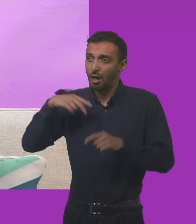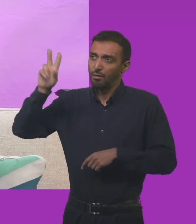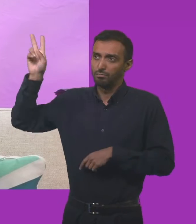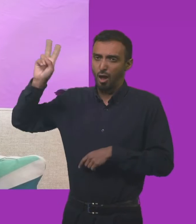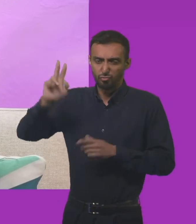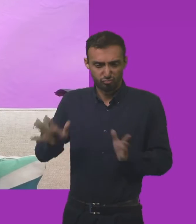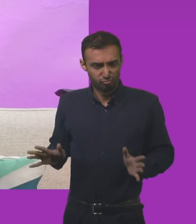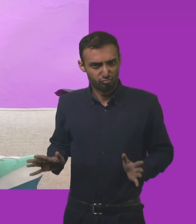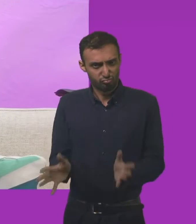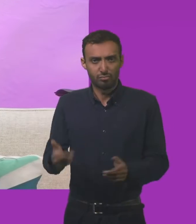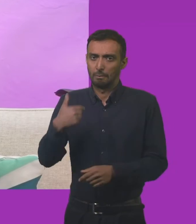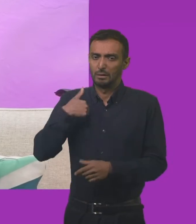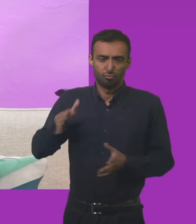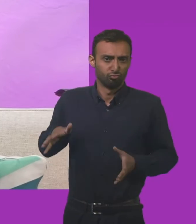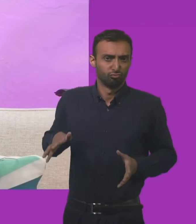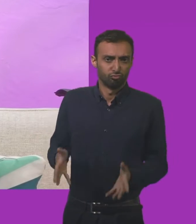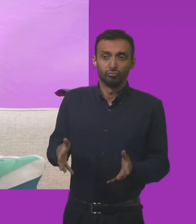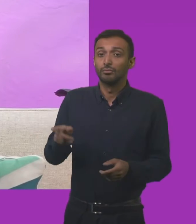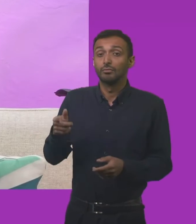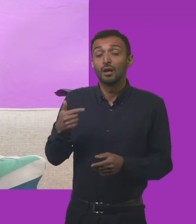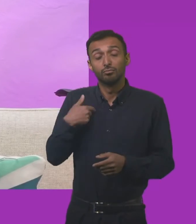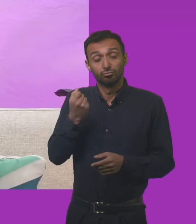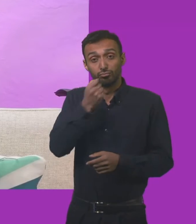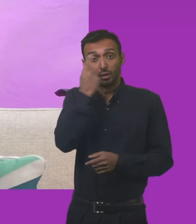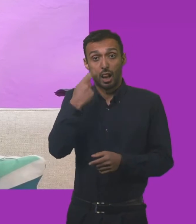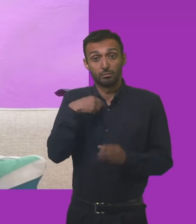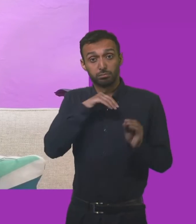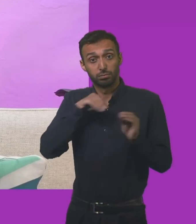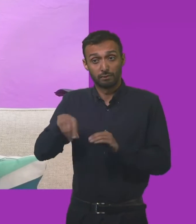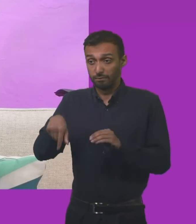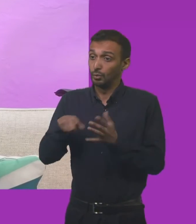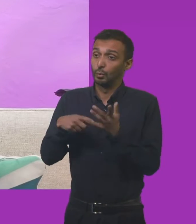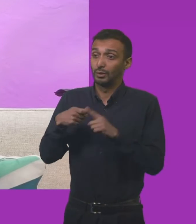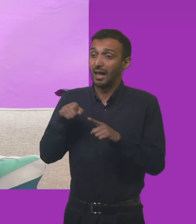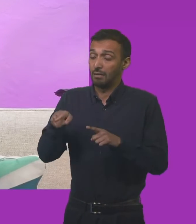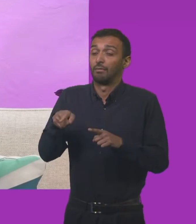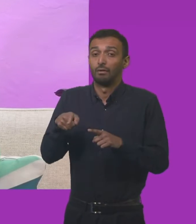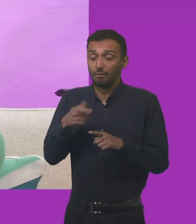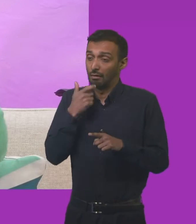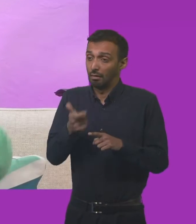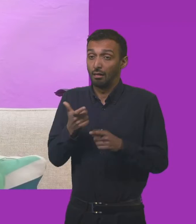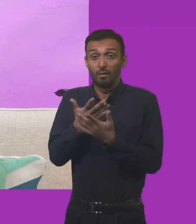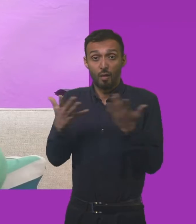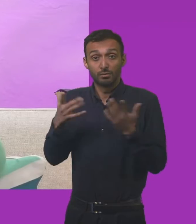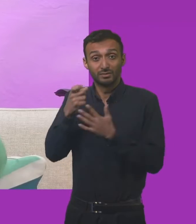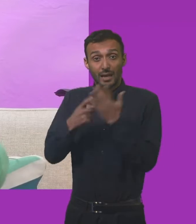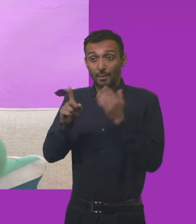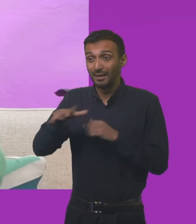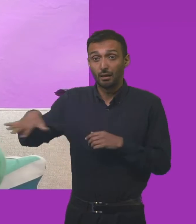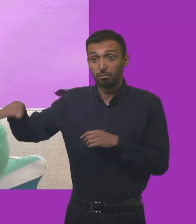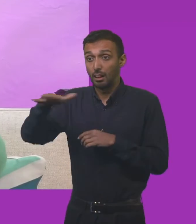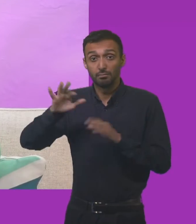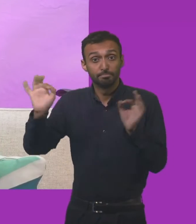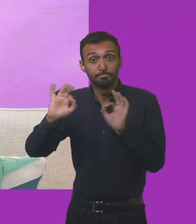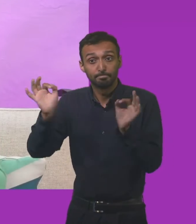living here, I realized that a lot of disabled people are not empowered living over here. I was, like I said,